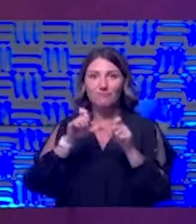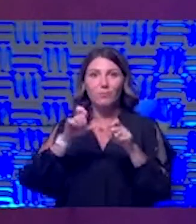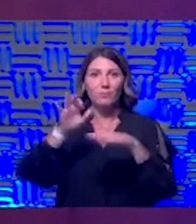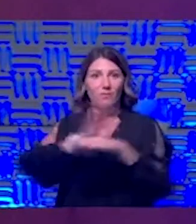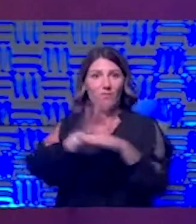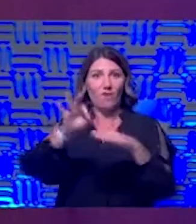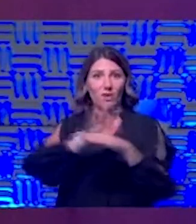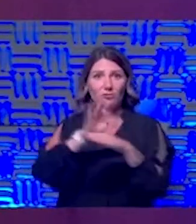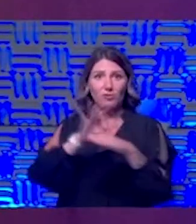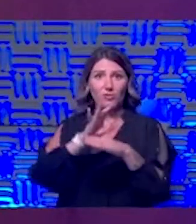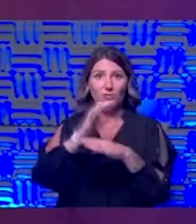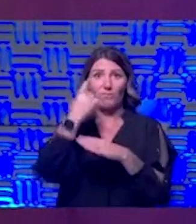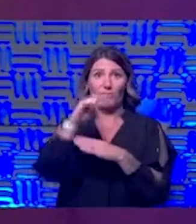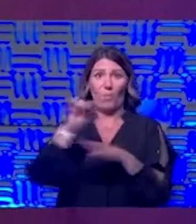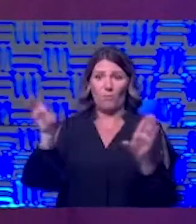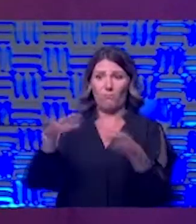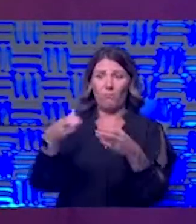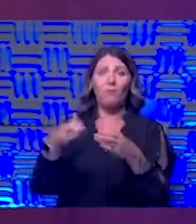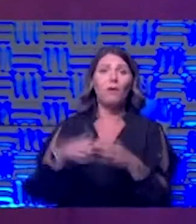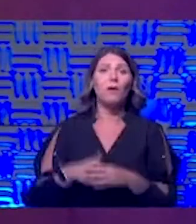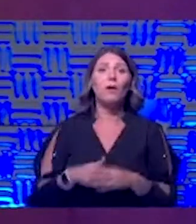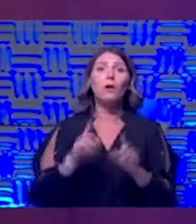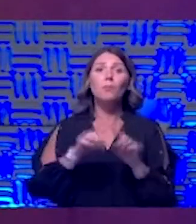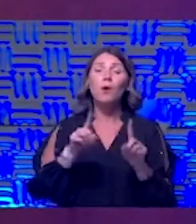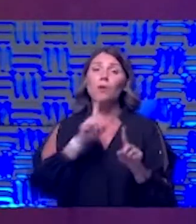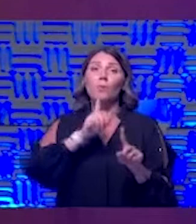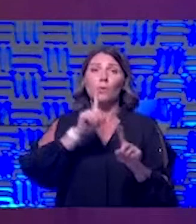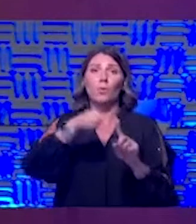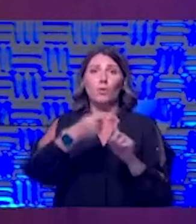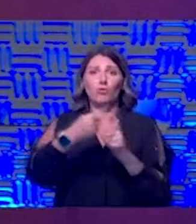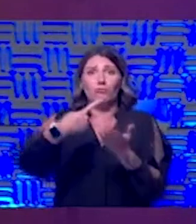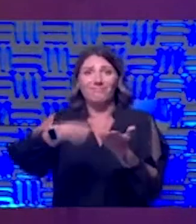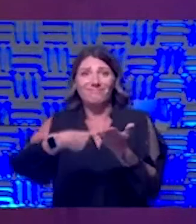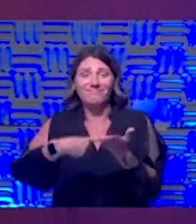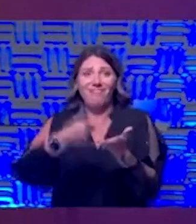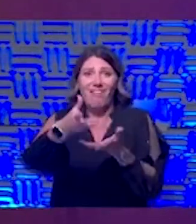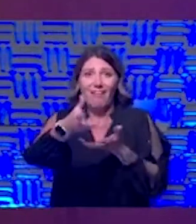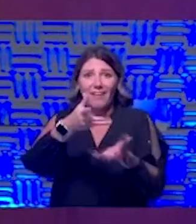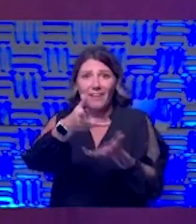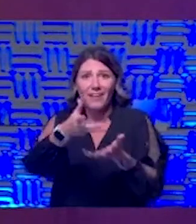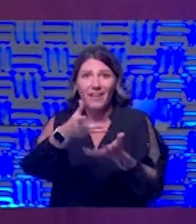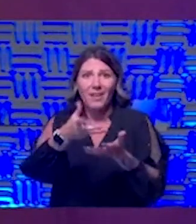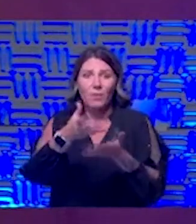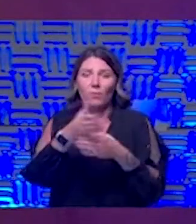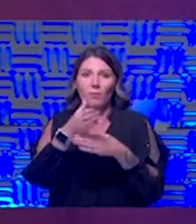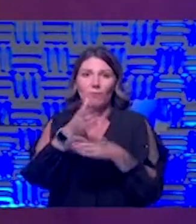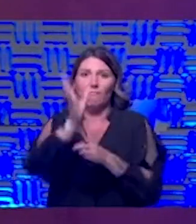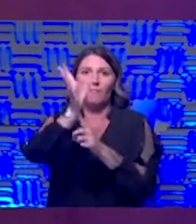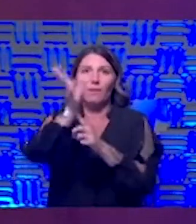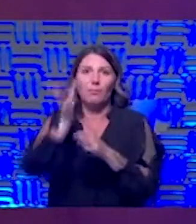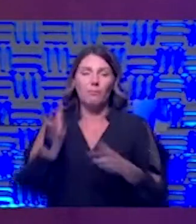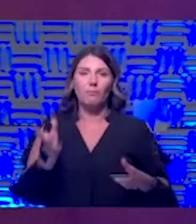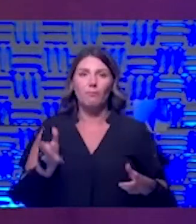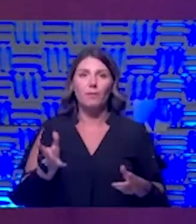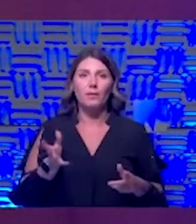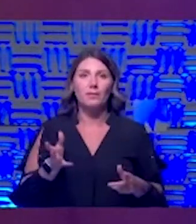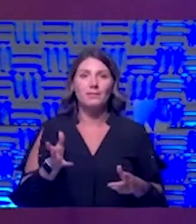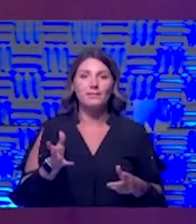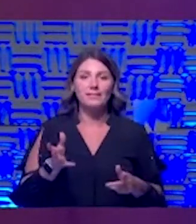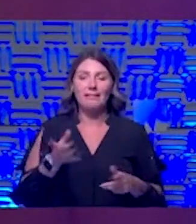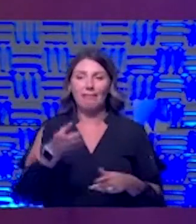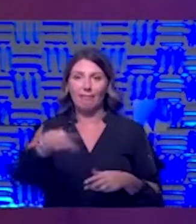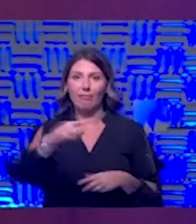team. But really, as you talk to them and kind of within 5 minutes, they're